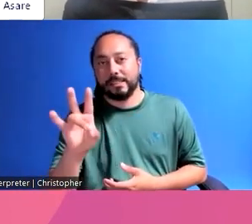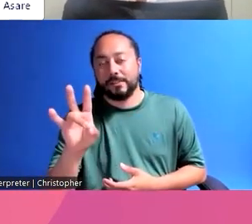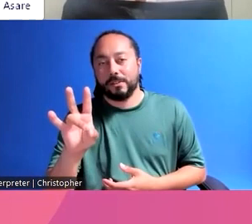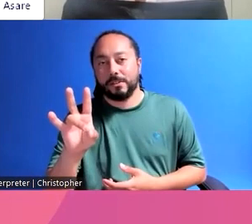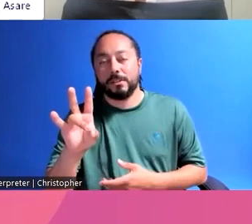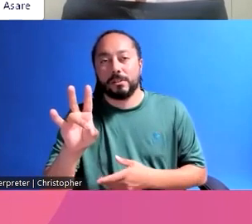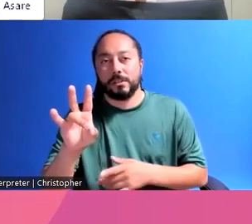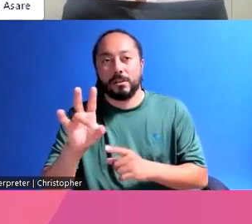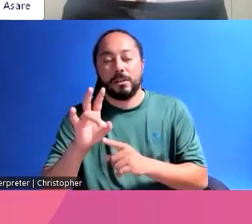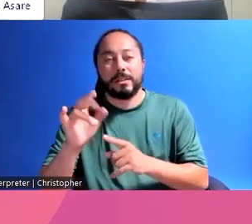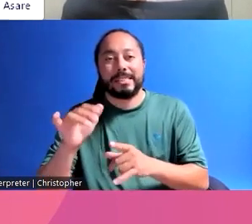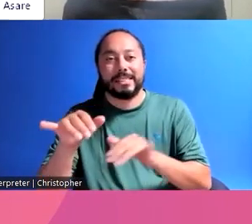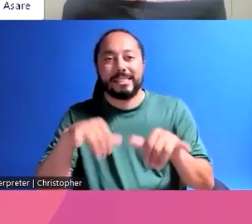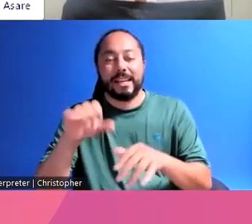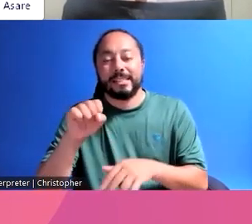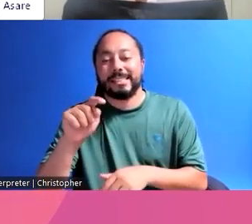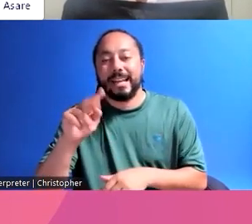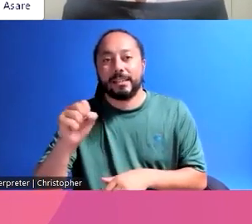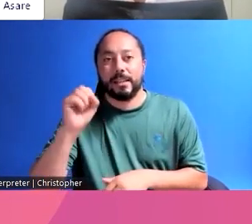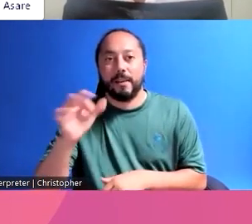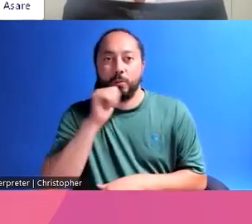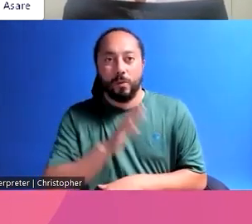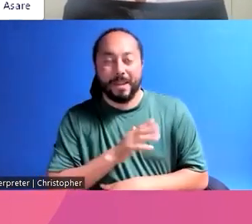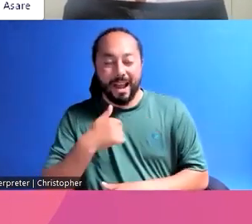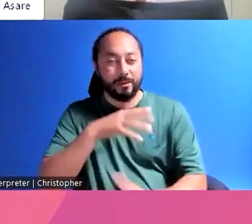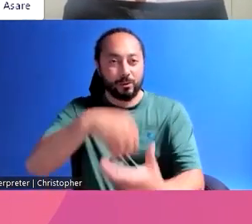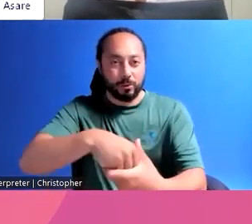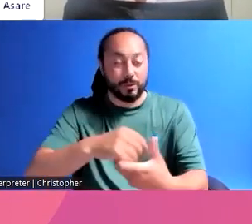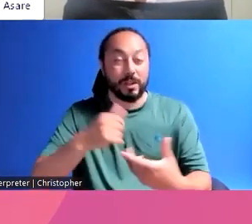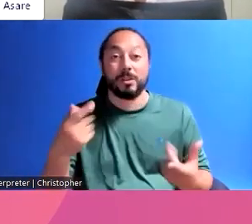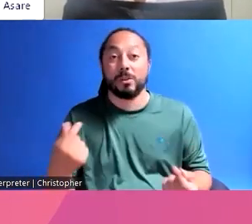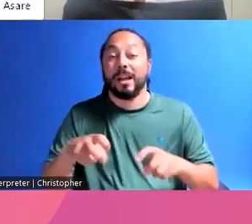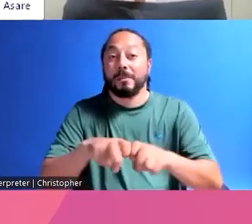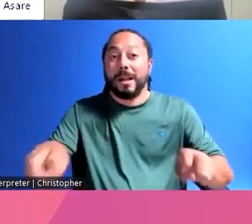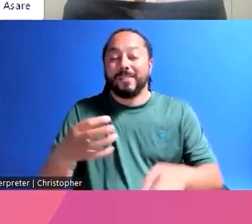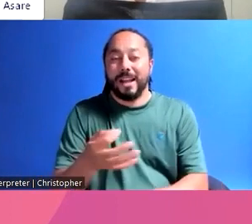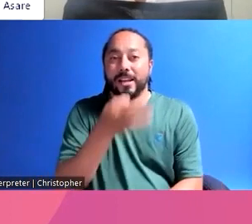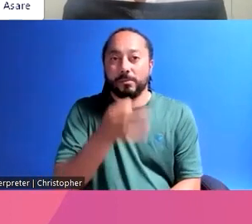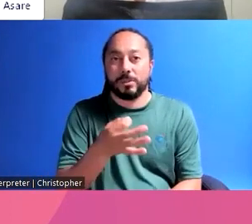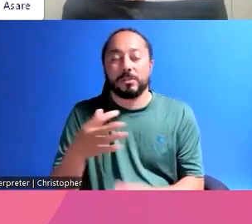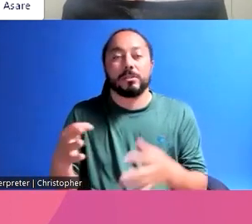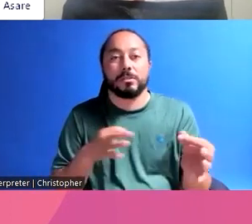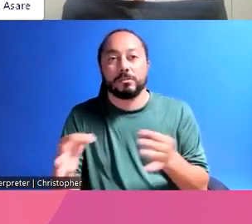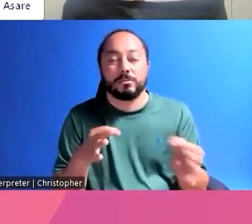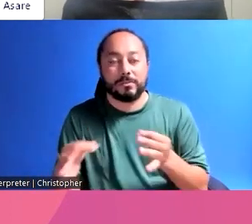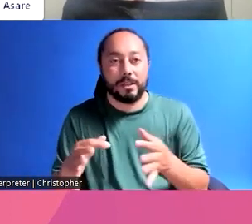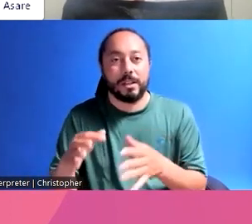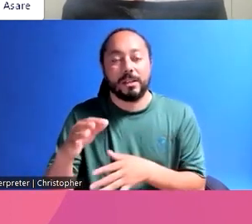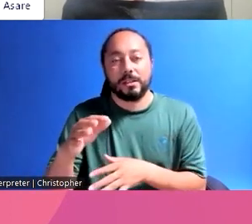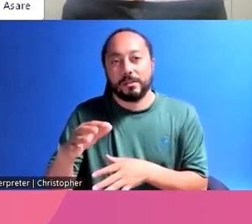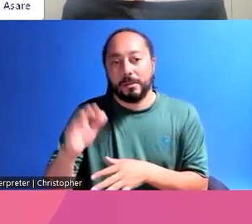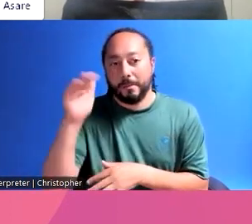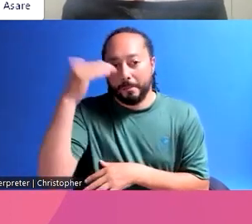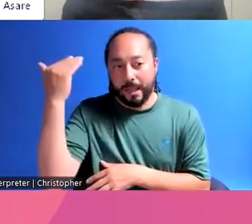of Women, where we had a panel of experts discuss Black femicide. And I